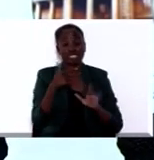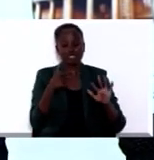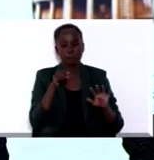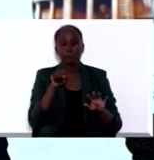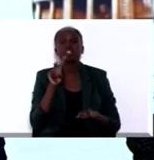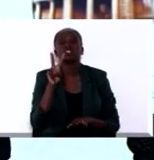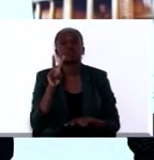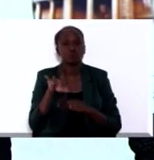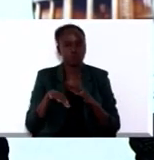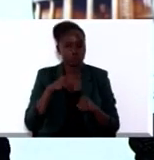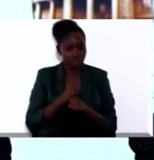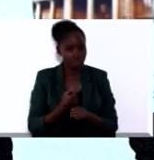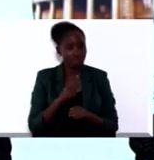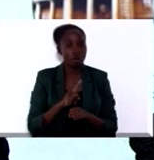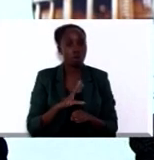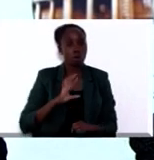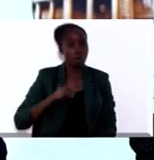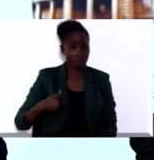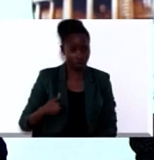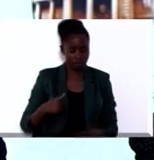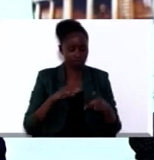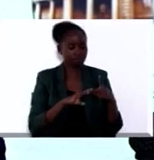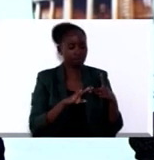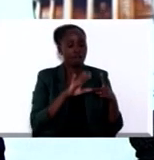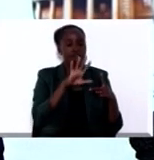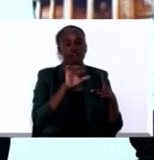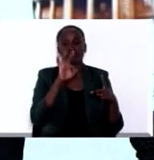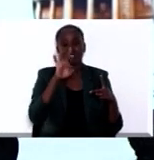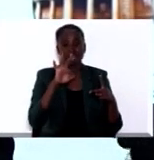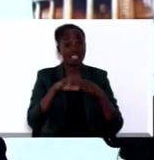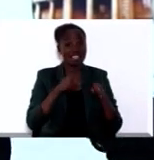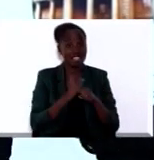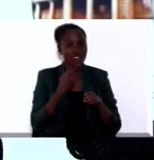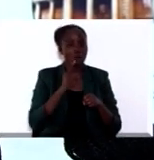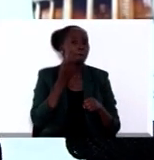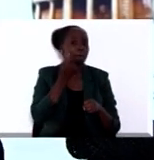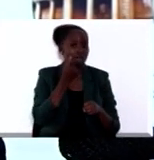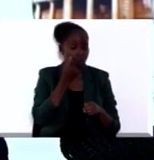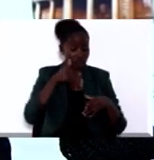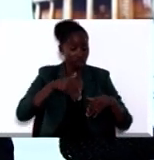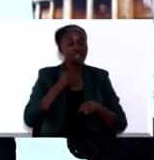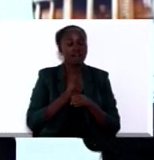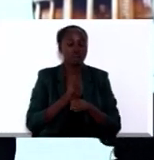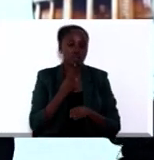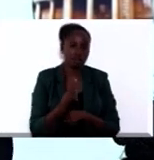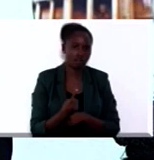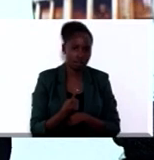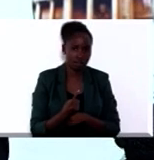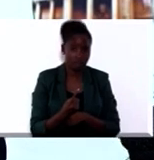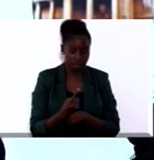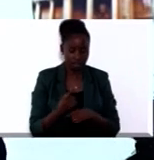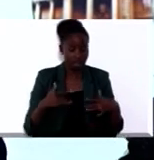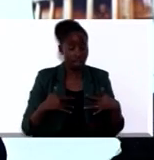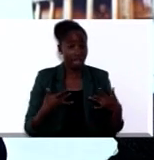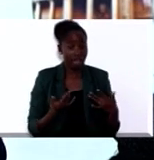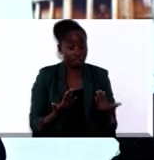57.2 years for women and 53.5 years for men in Gauteng. Life